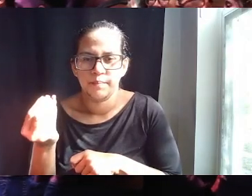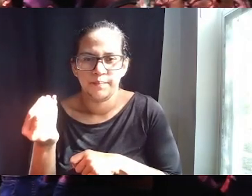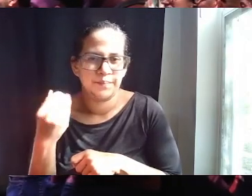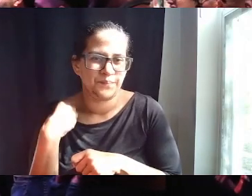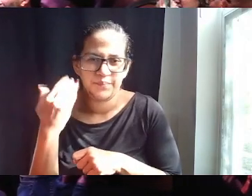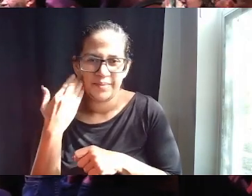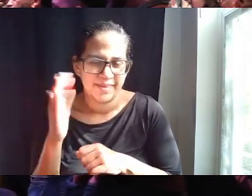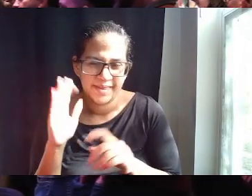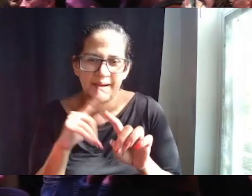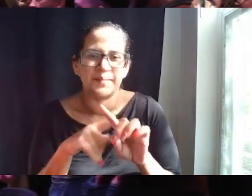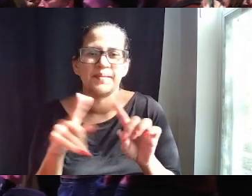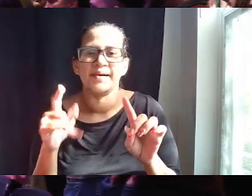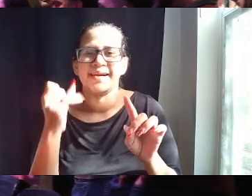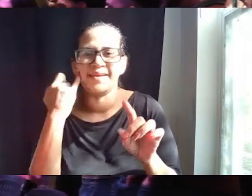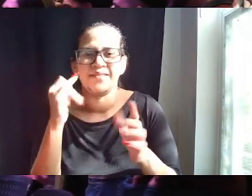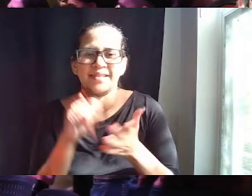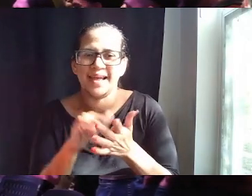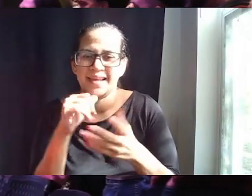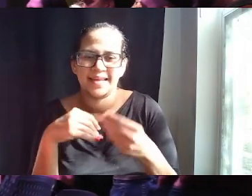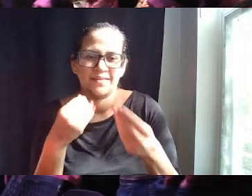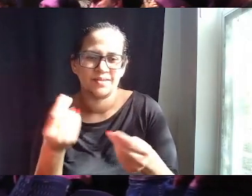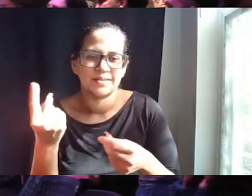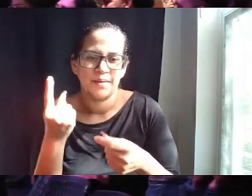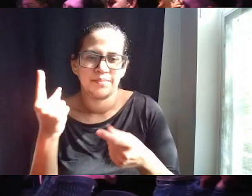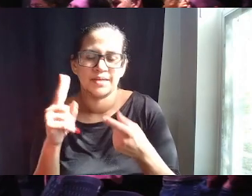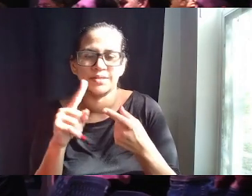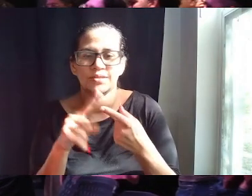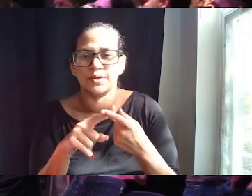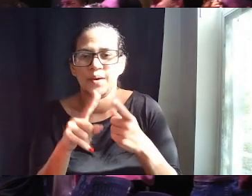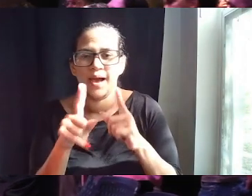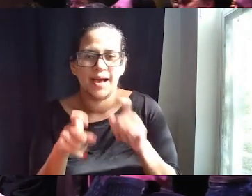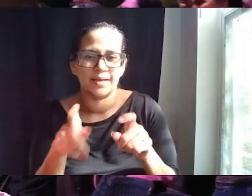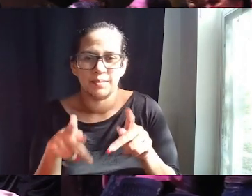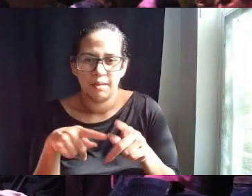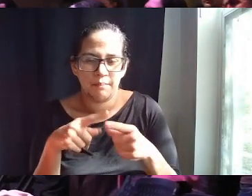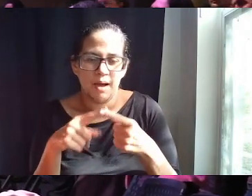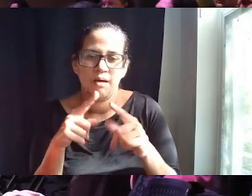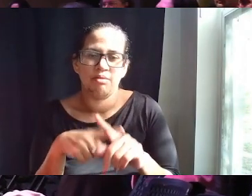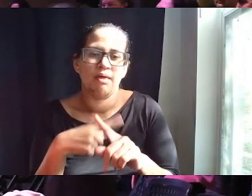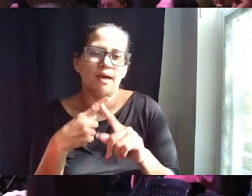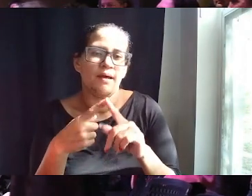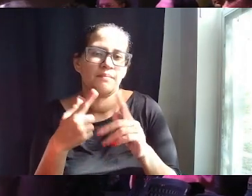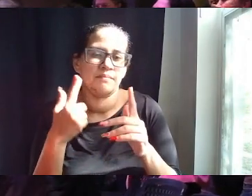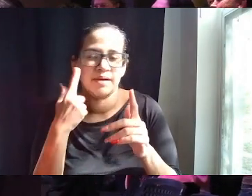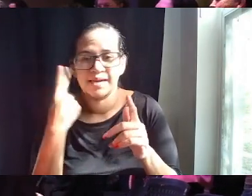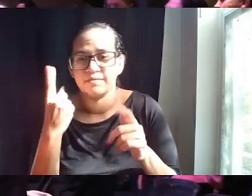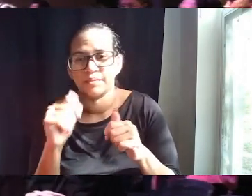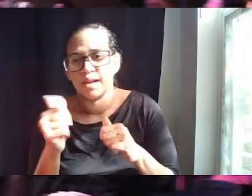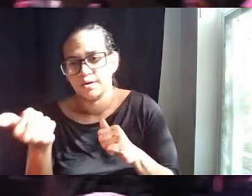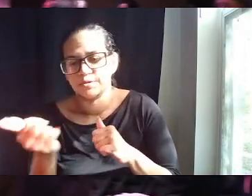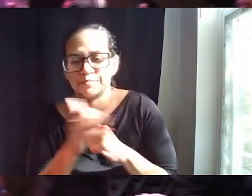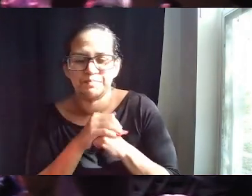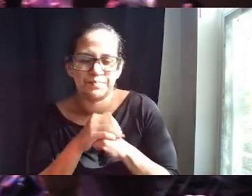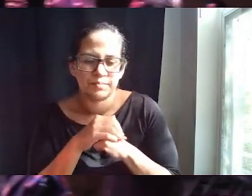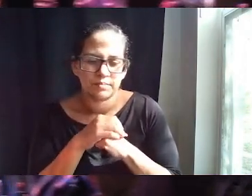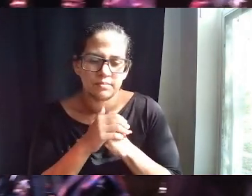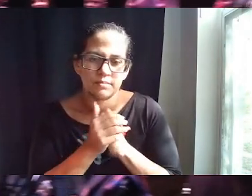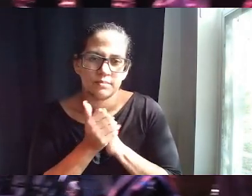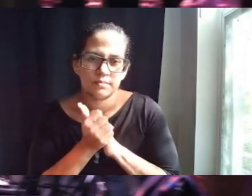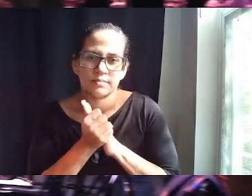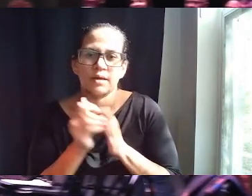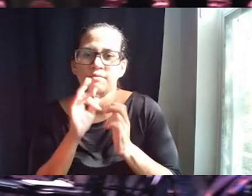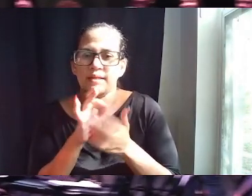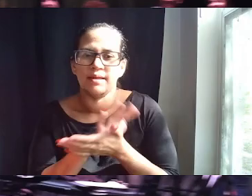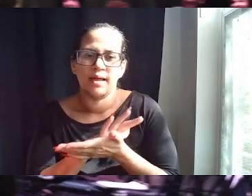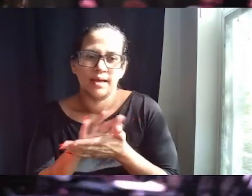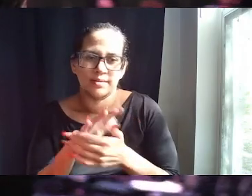didn't give you something to ask people about, then think of something else. So it was really nice to get to play with you all. I